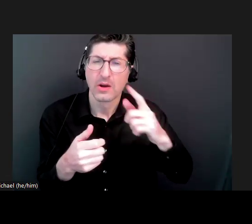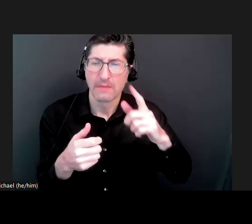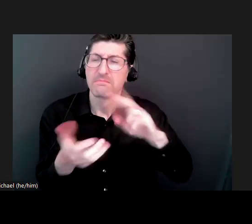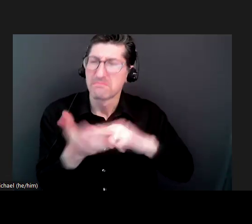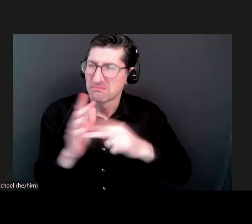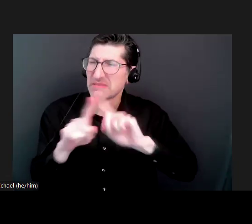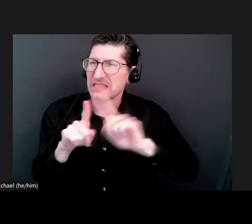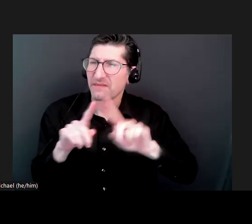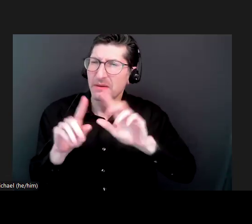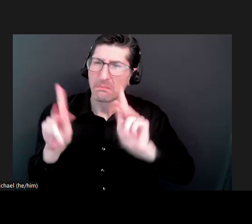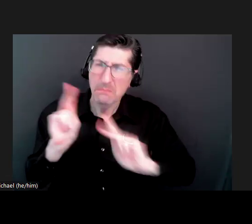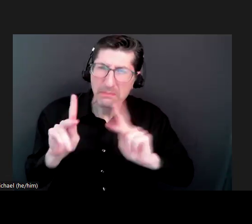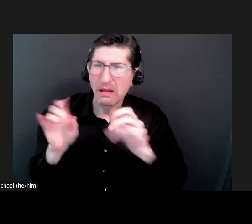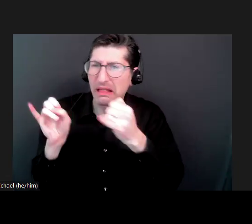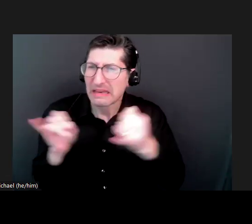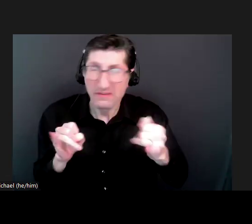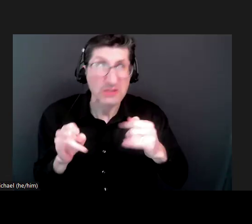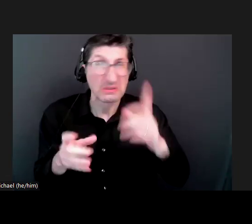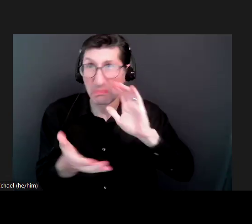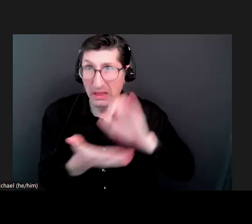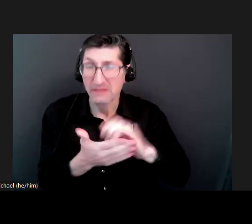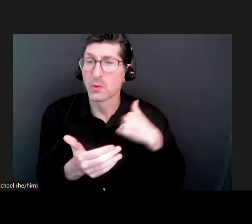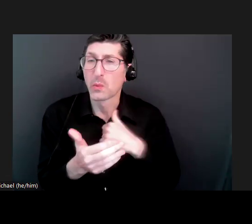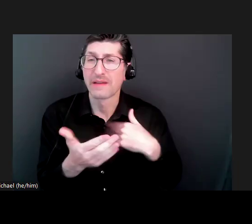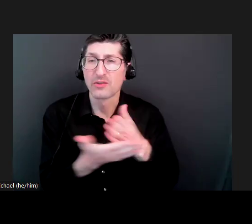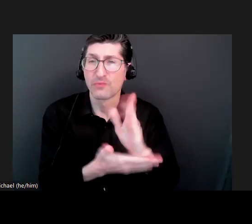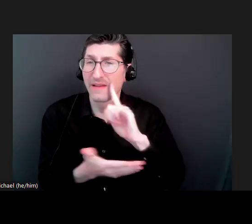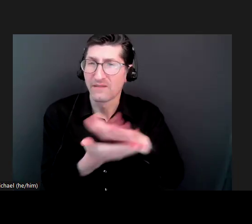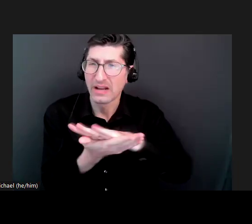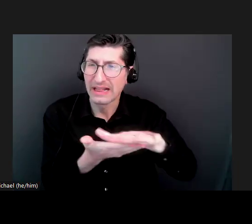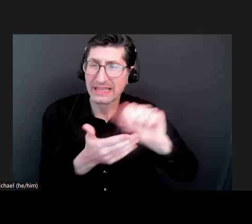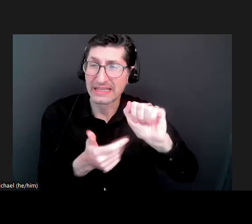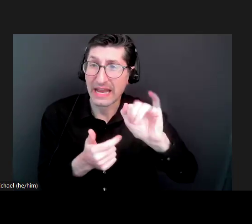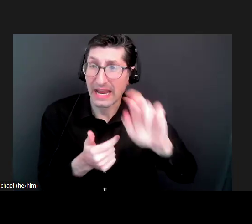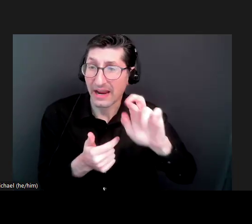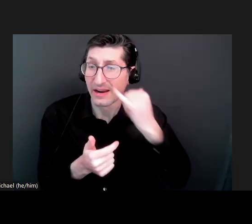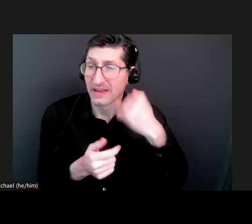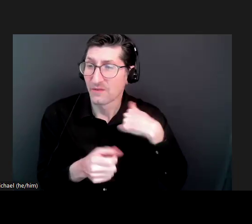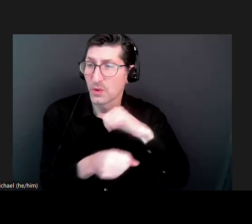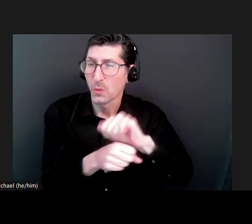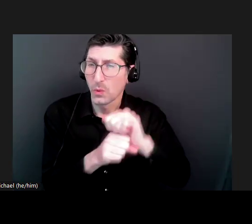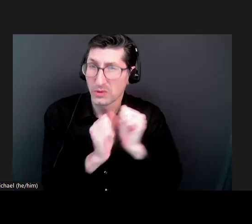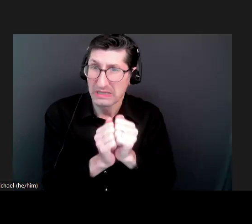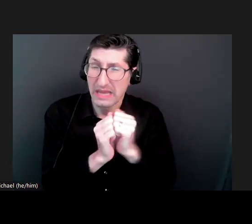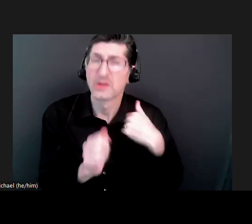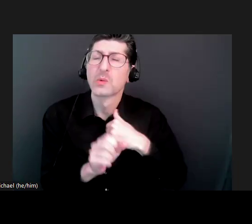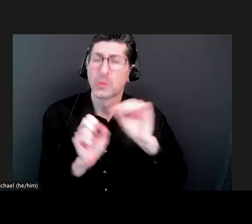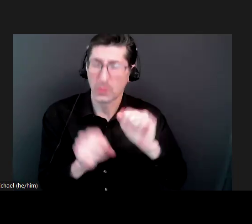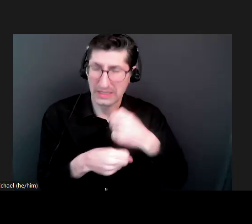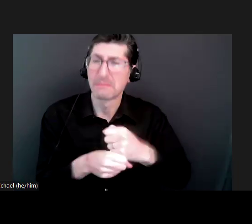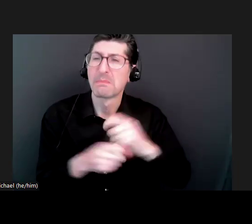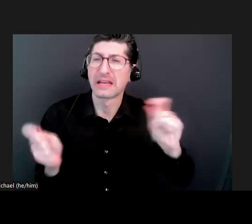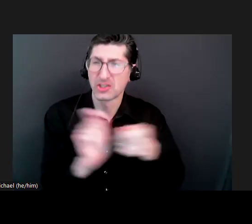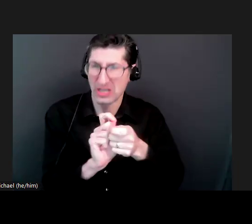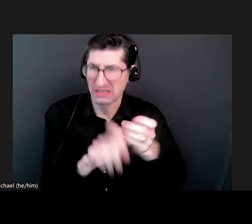believed in our right to clean air. It demonstrated that when we work together, we can affect real change. Now,